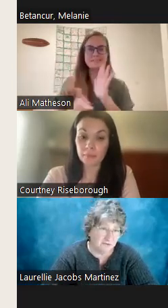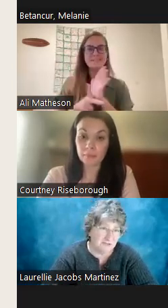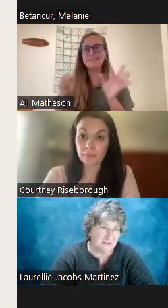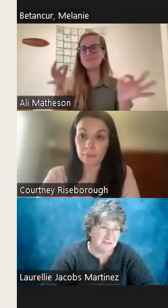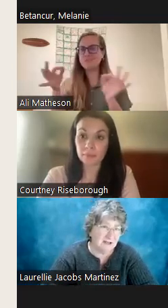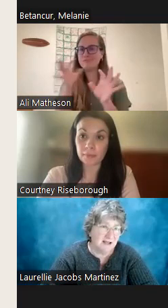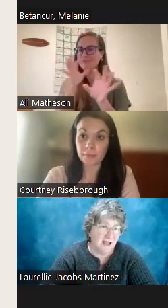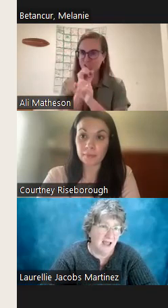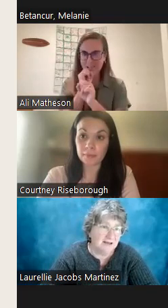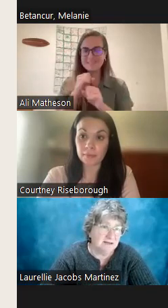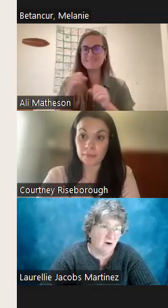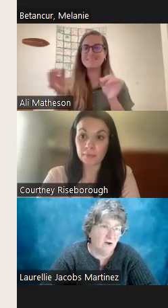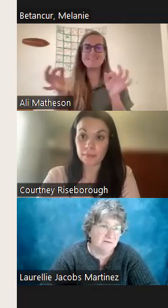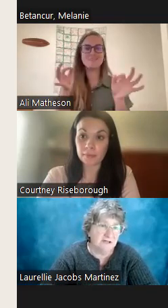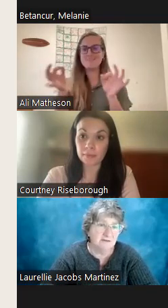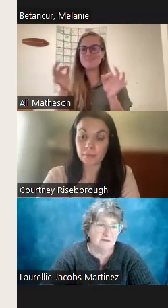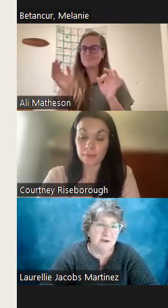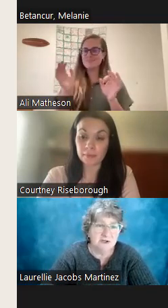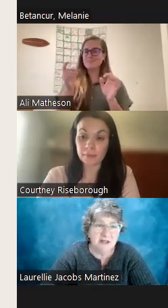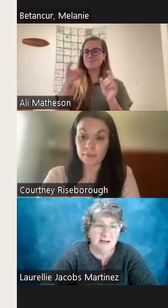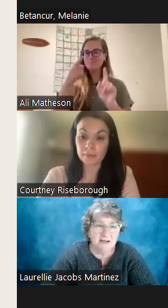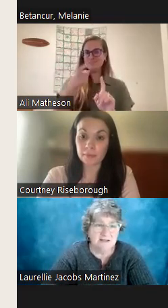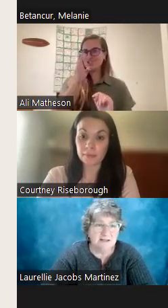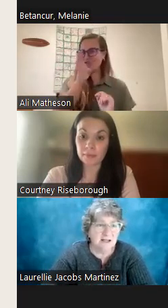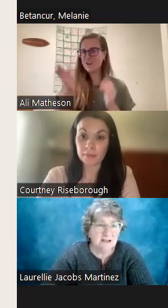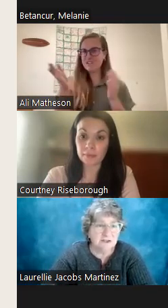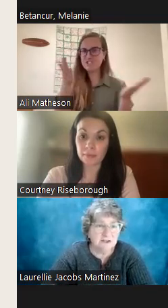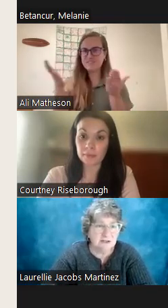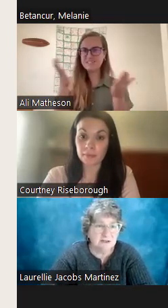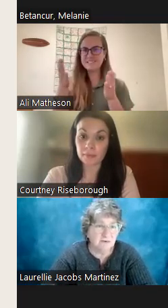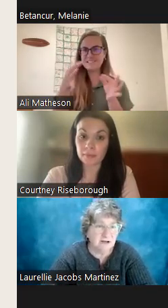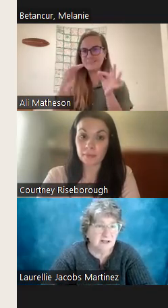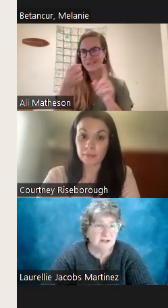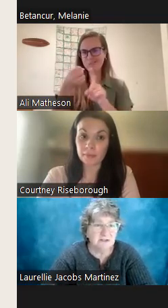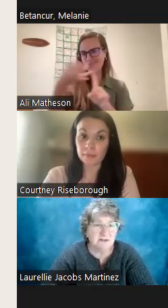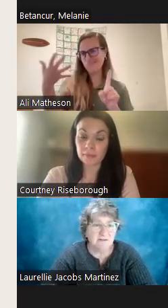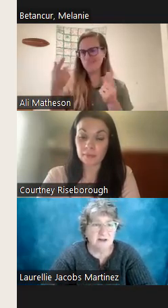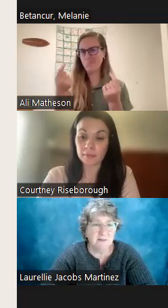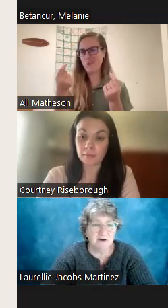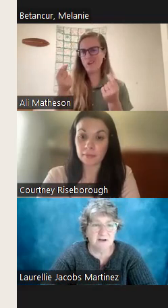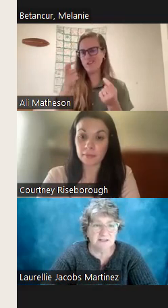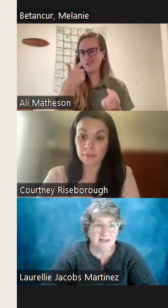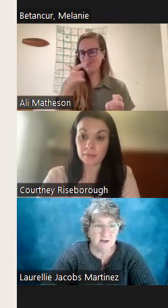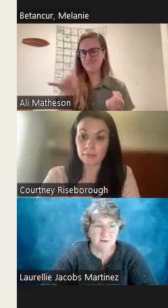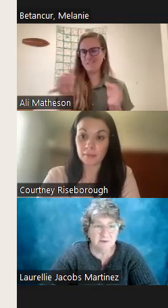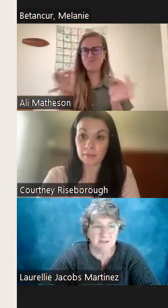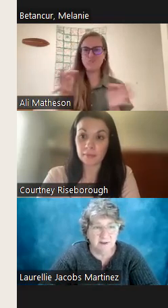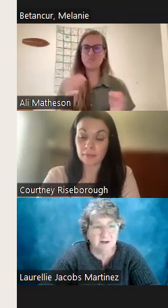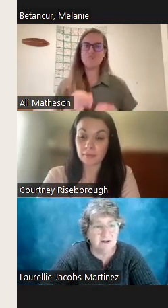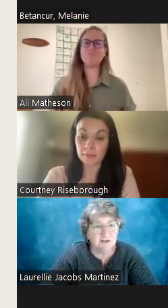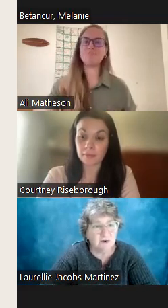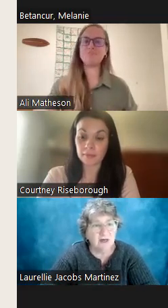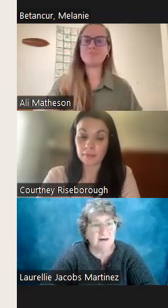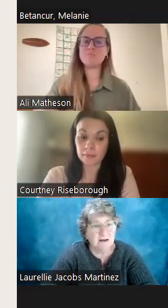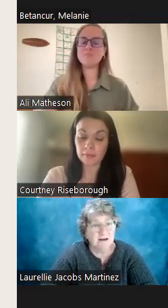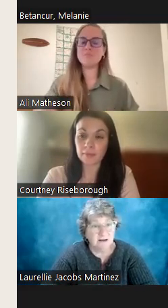our services, and all of the information that is in English, in written English, is conveyed in American Sign Language with